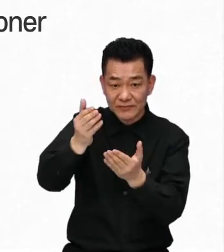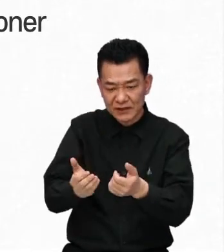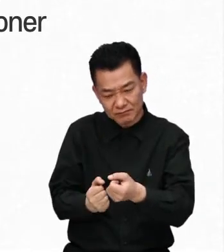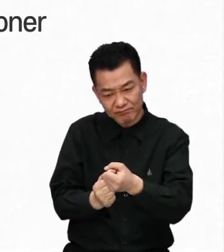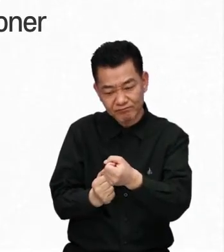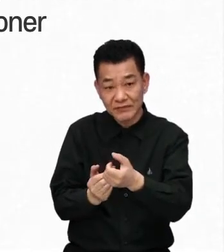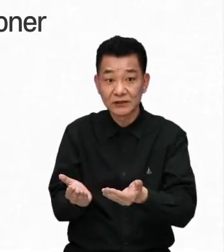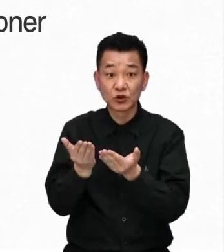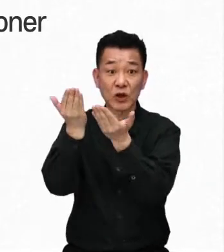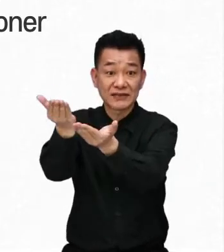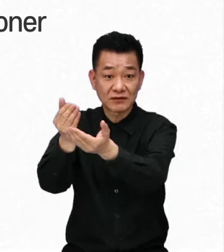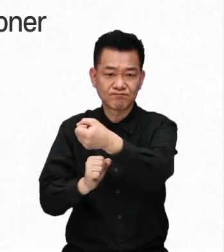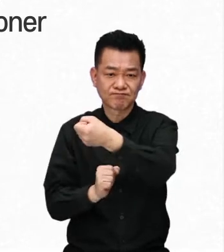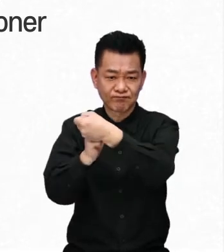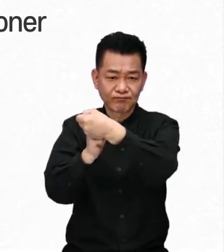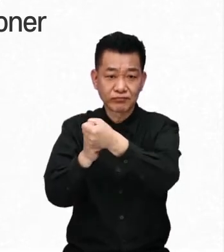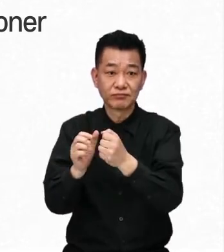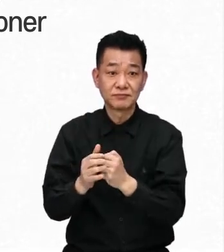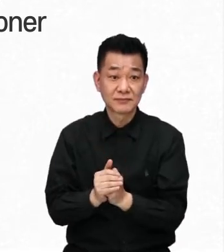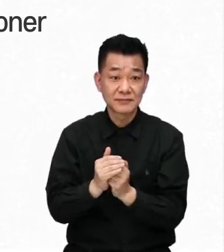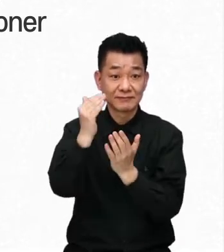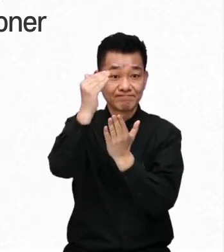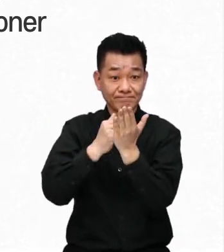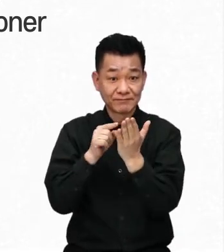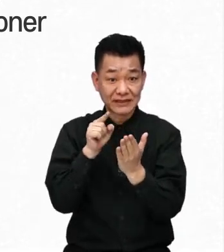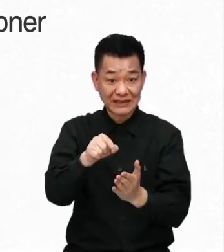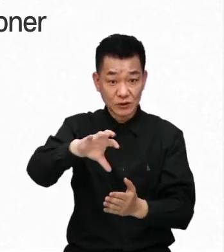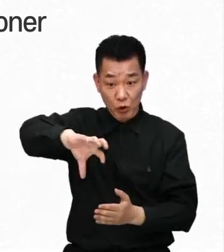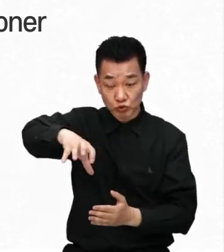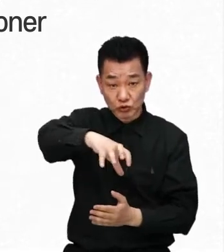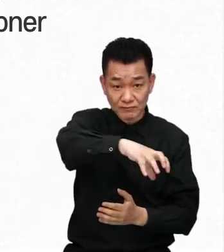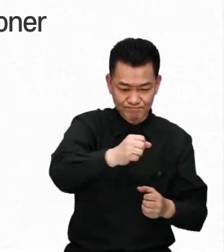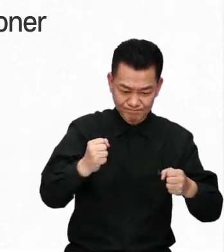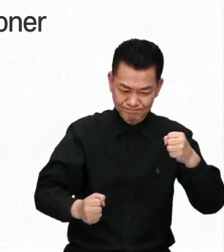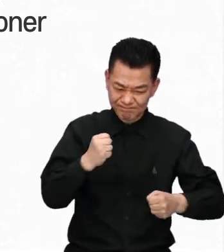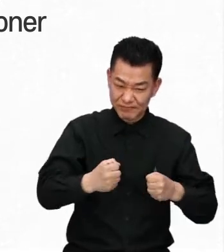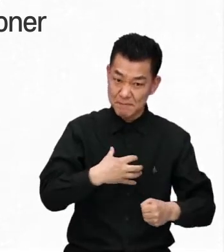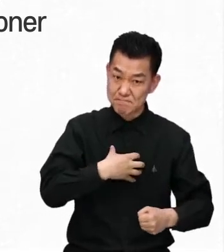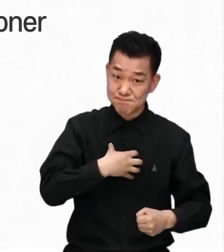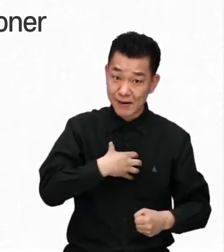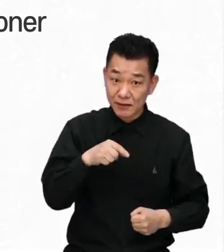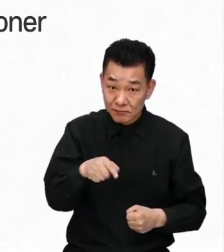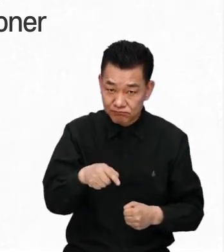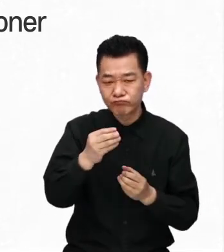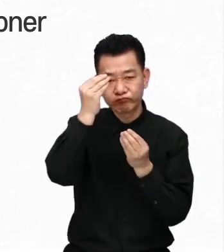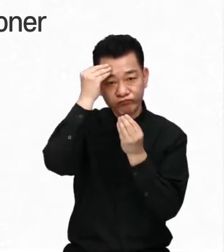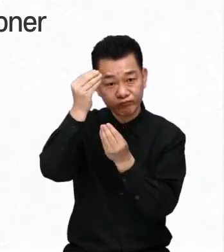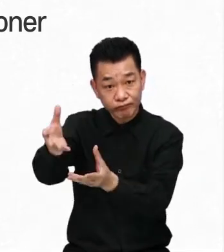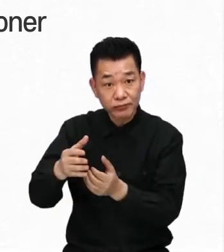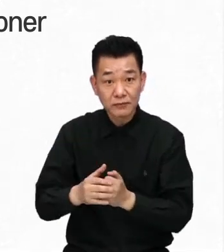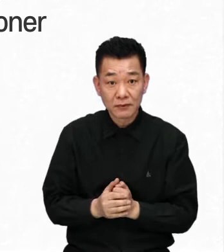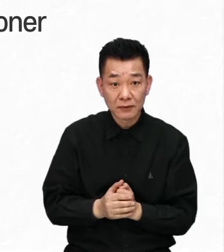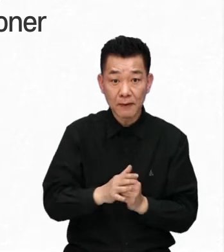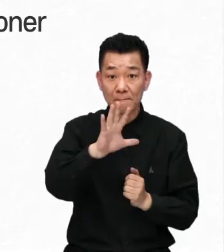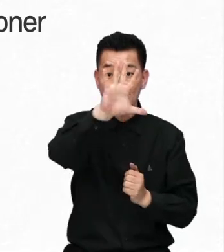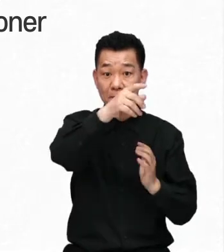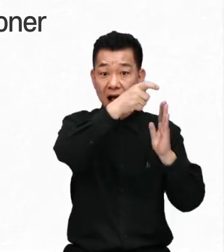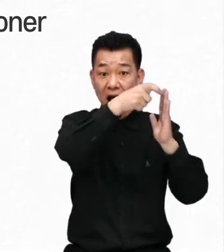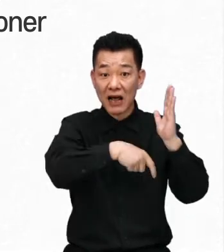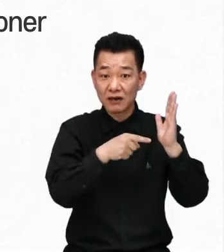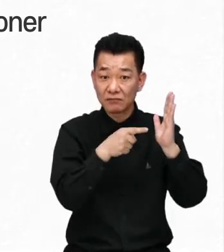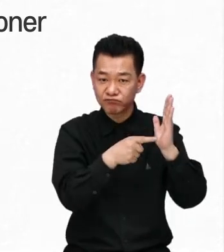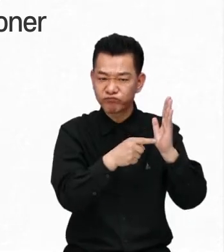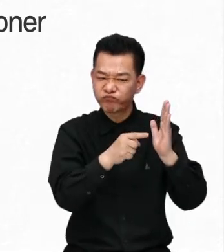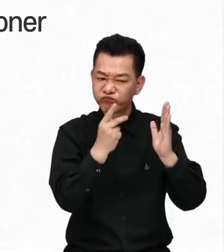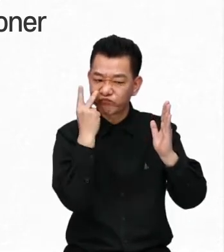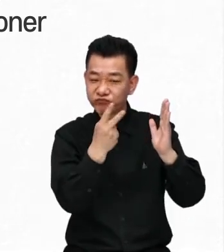forward its suggestions and recommendations, if any, to the state party concerned and to the petitioner. This is well described